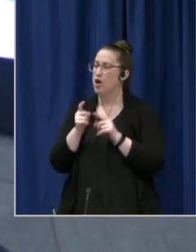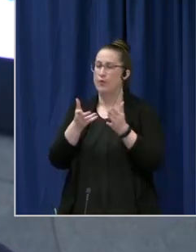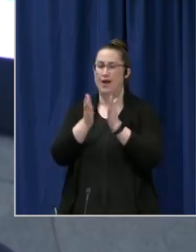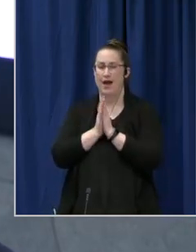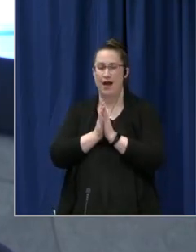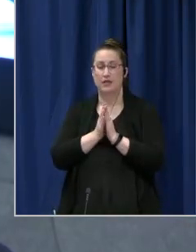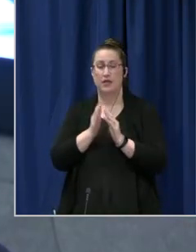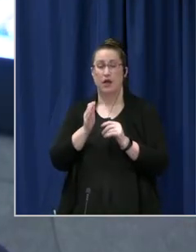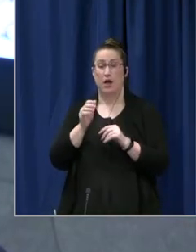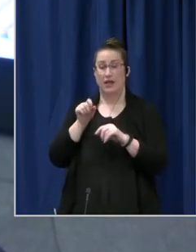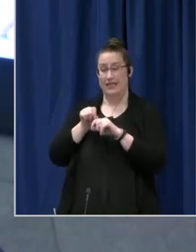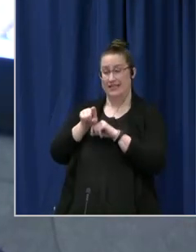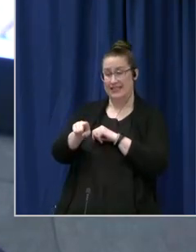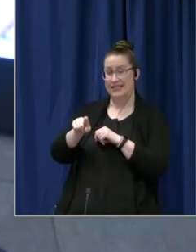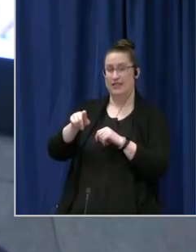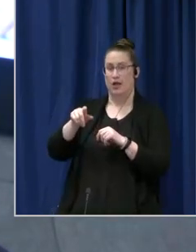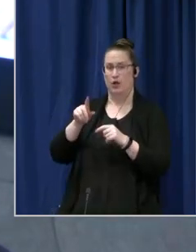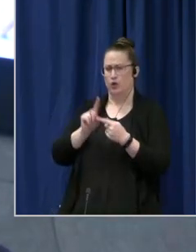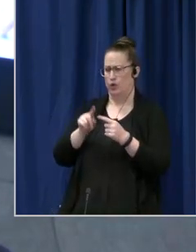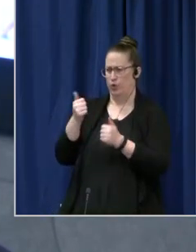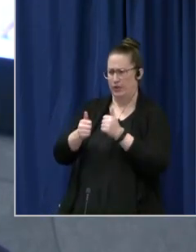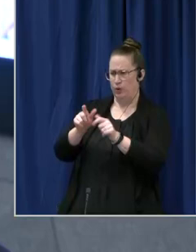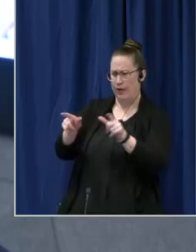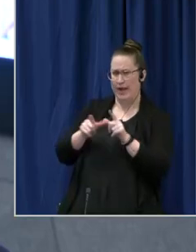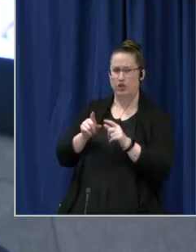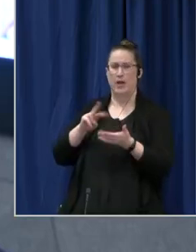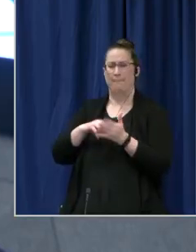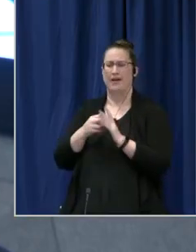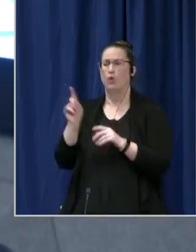dispatchable location, which is where you are when you are calling.